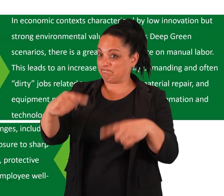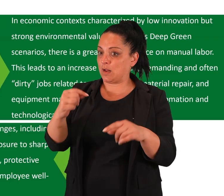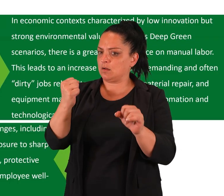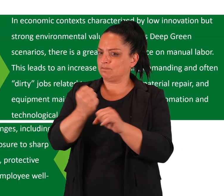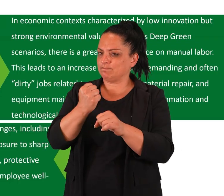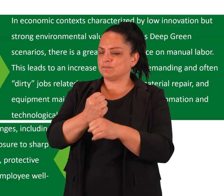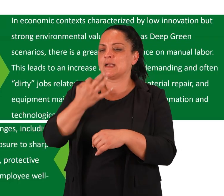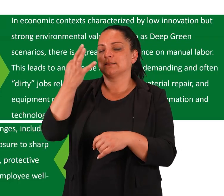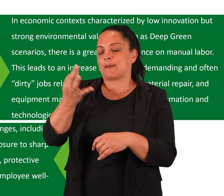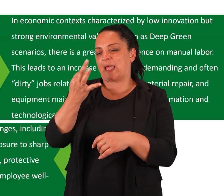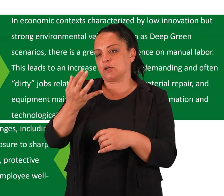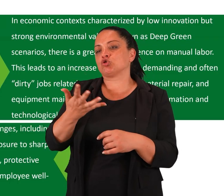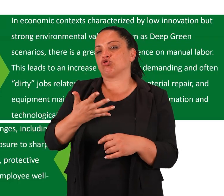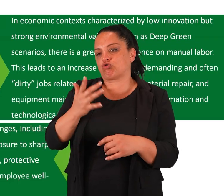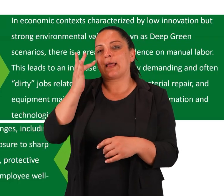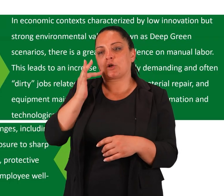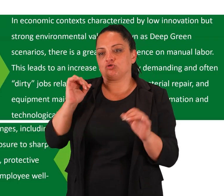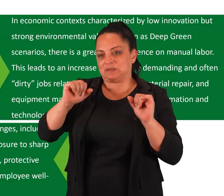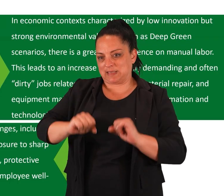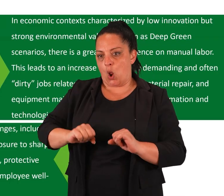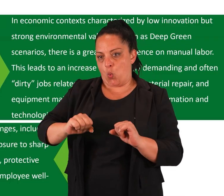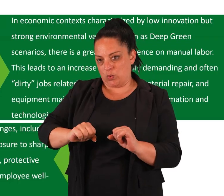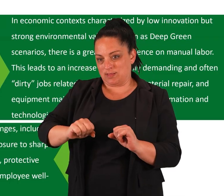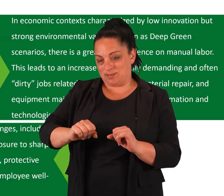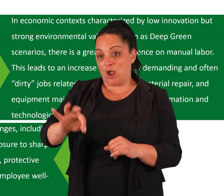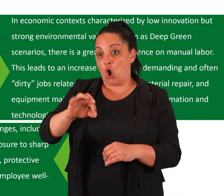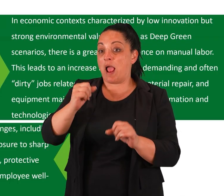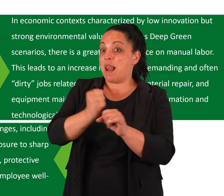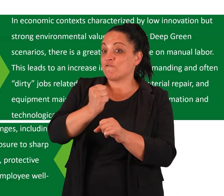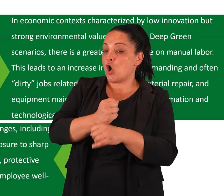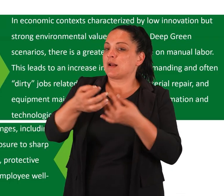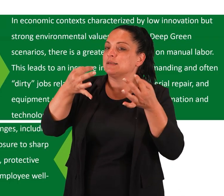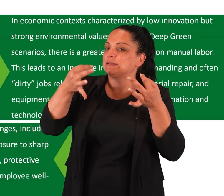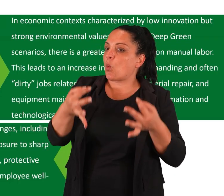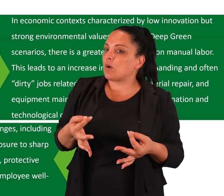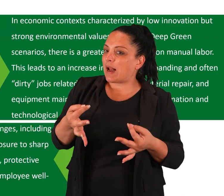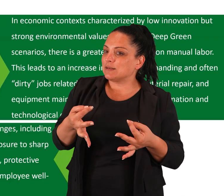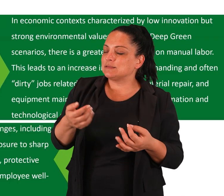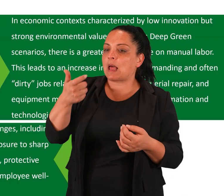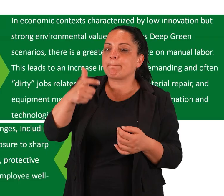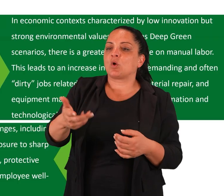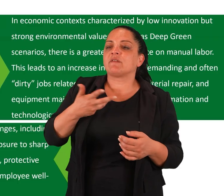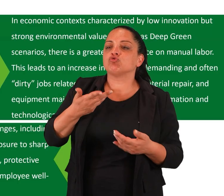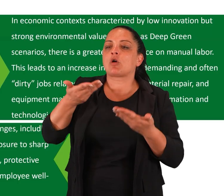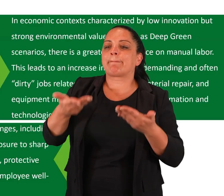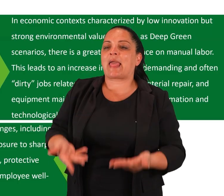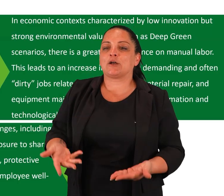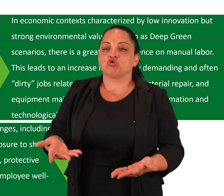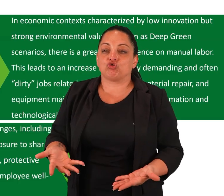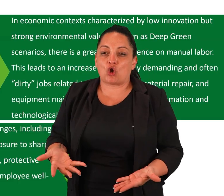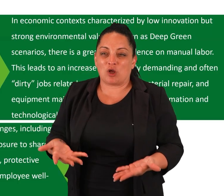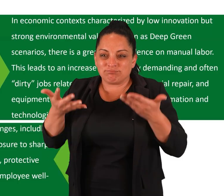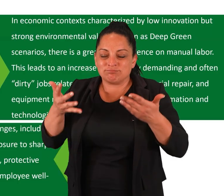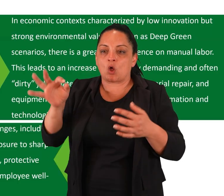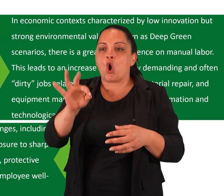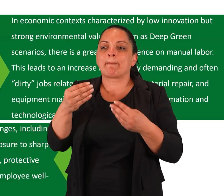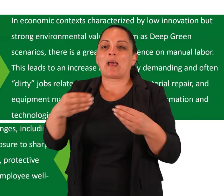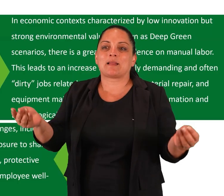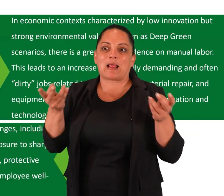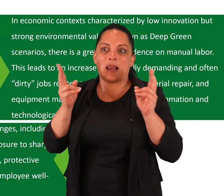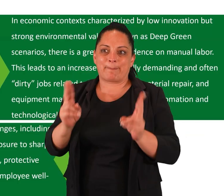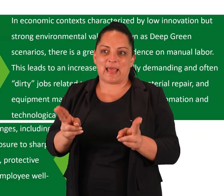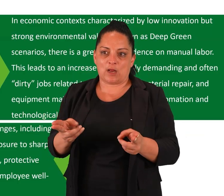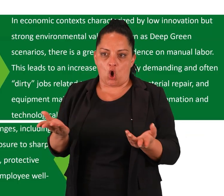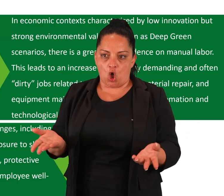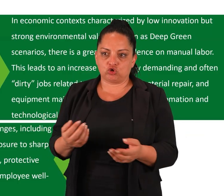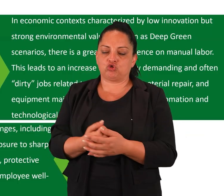involve occupational health and safety risks, such as heavy lifting or exposure to hazardous